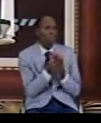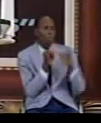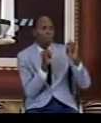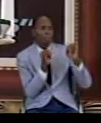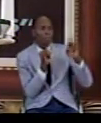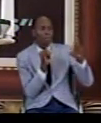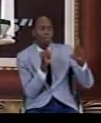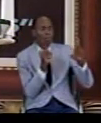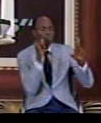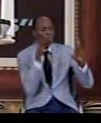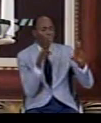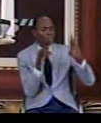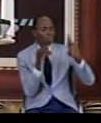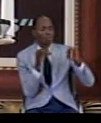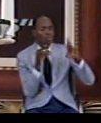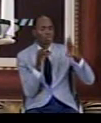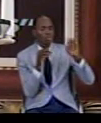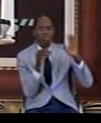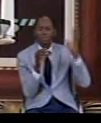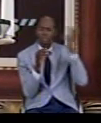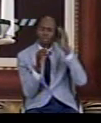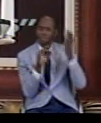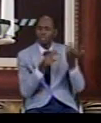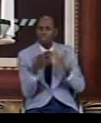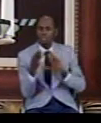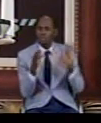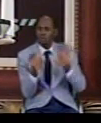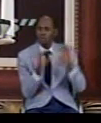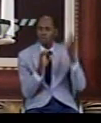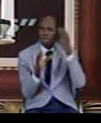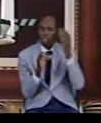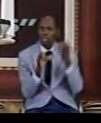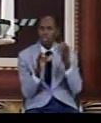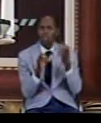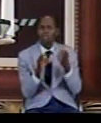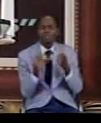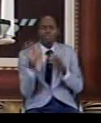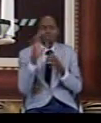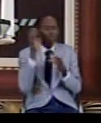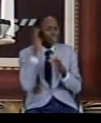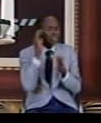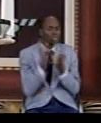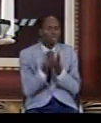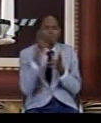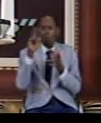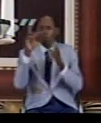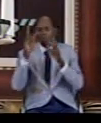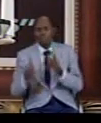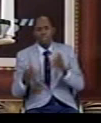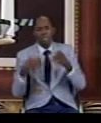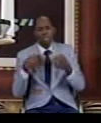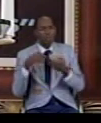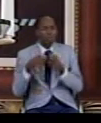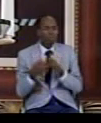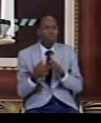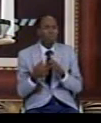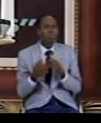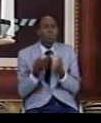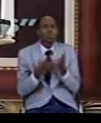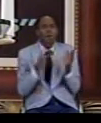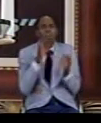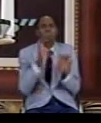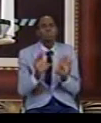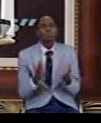So-and-so died? Yes, I heard. Did you hear that Madam So-and-so died? Yes, I heard. What were you doing?